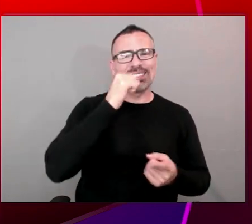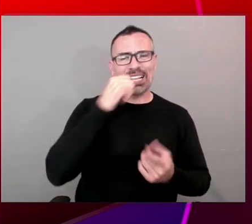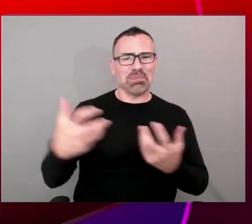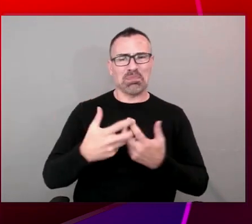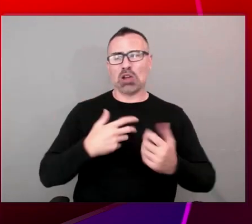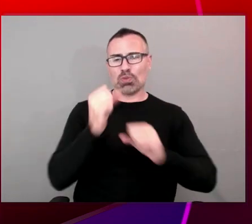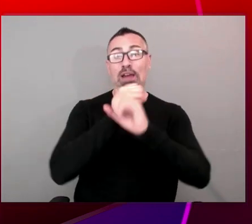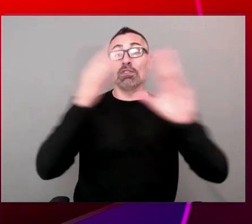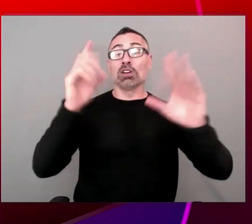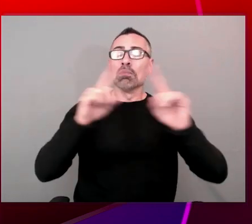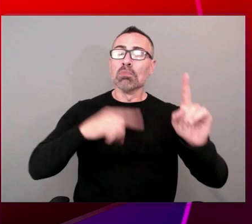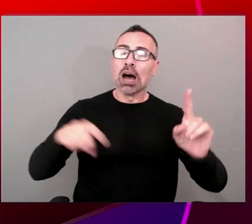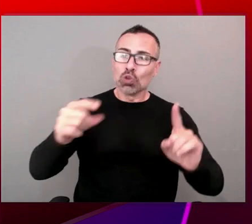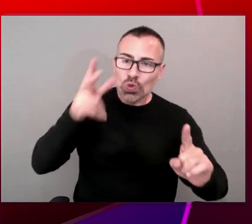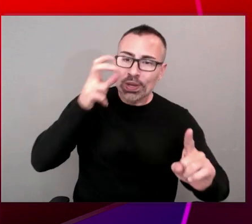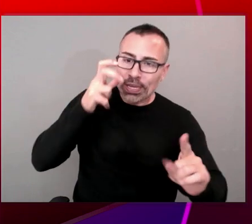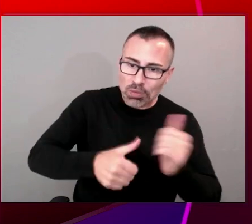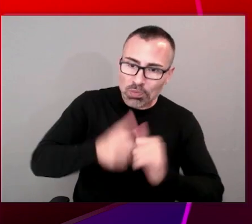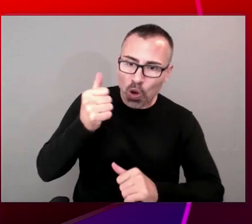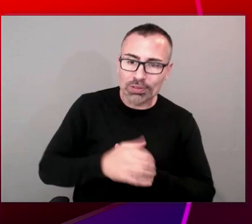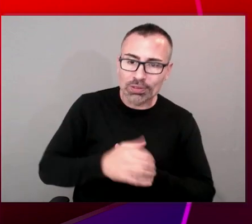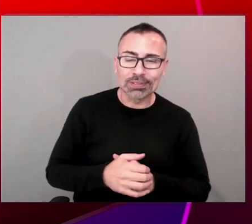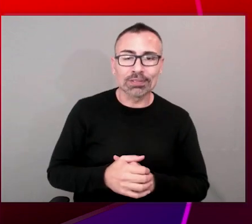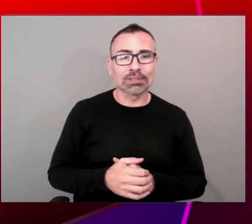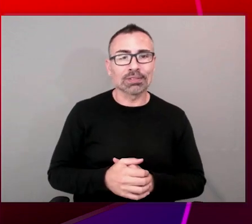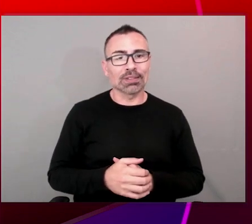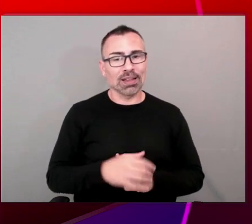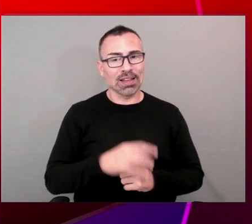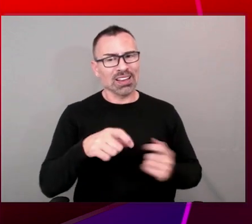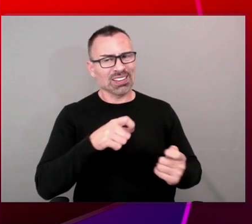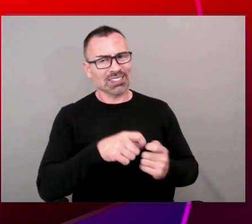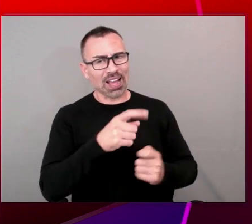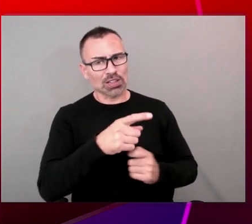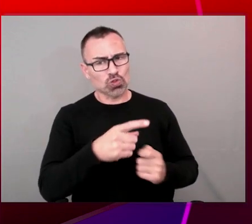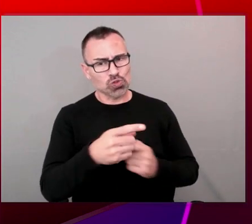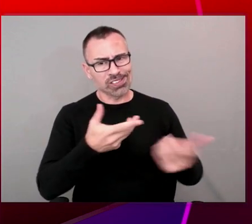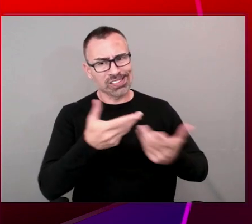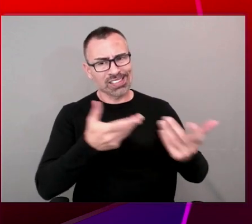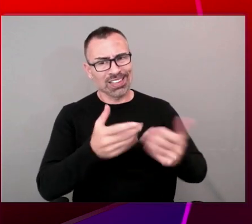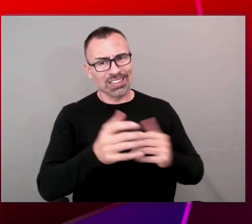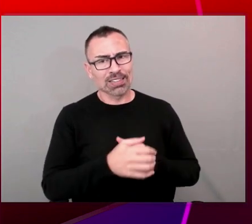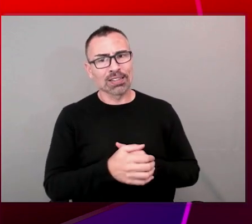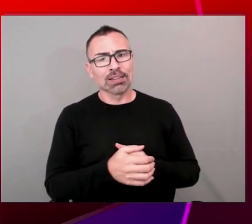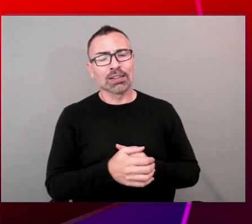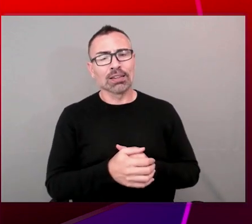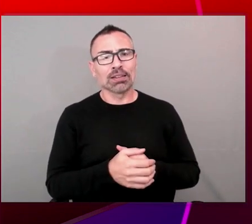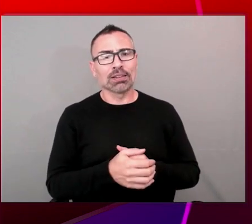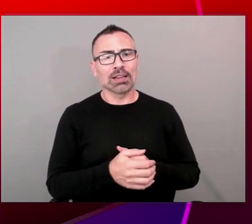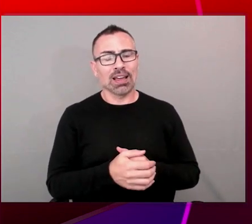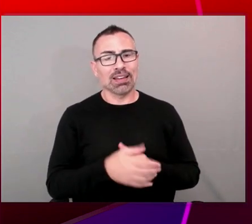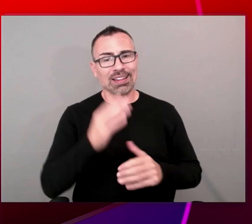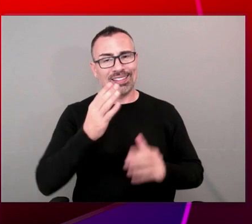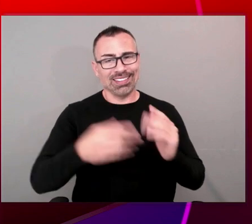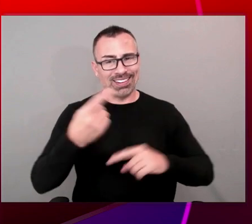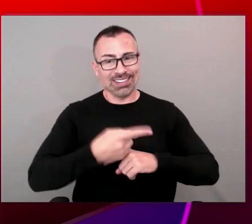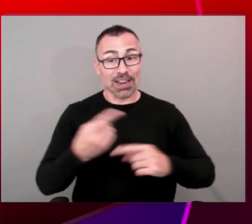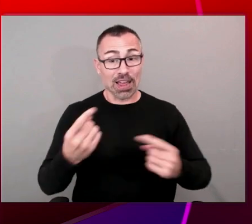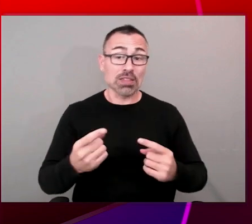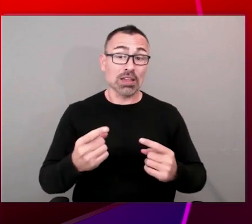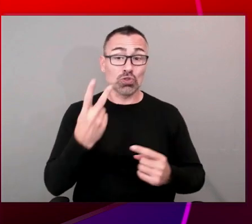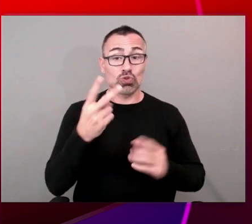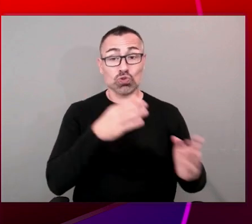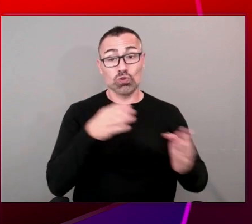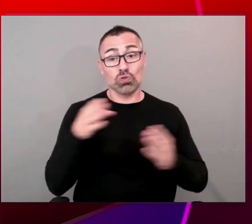say. Exactly. You're engaging, right? Like at the end of the day, and that's a two-way street. Right? Exactly. Engaging is and